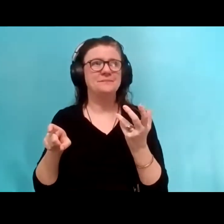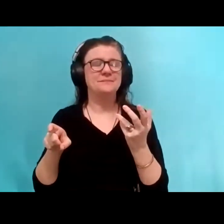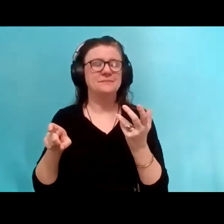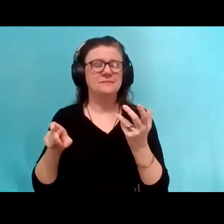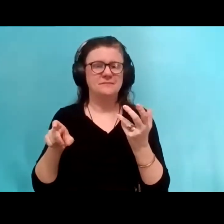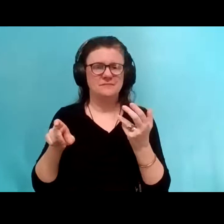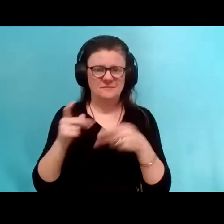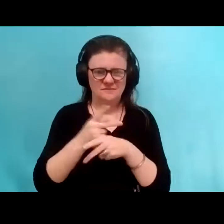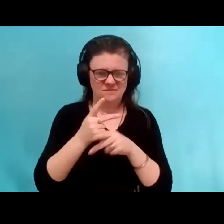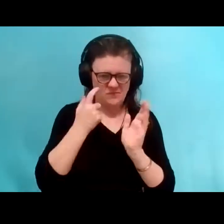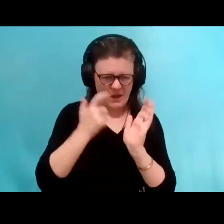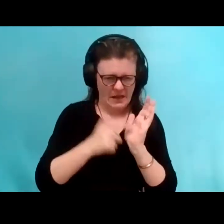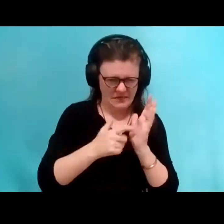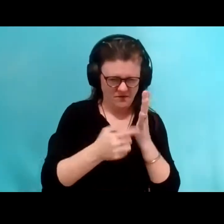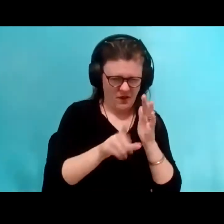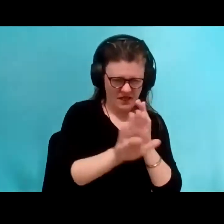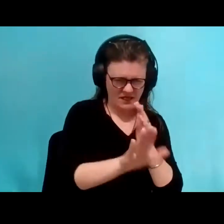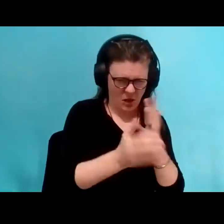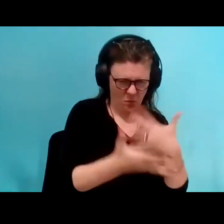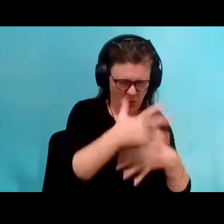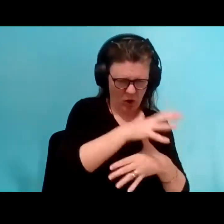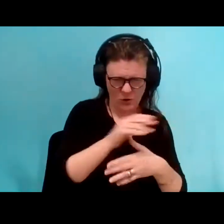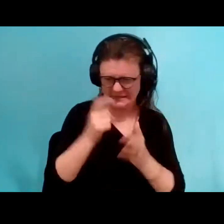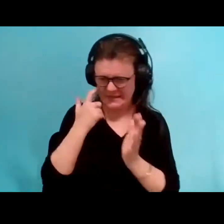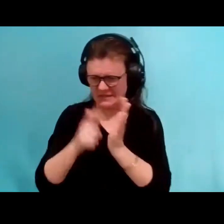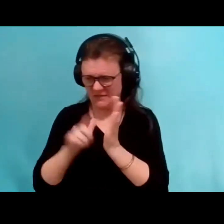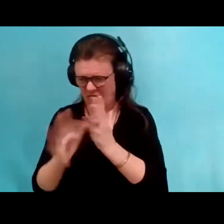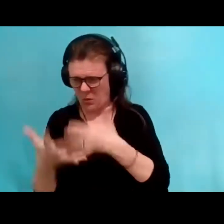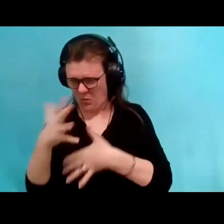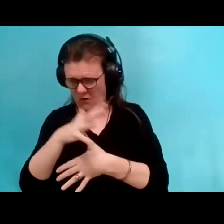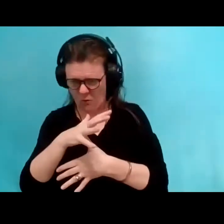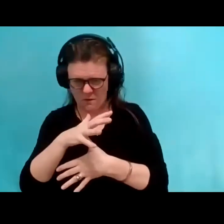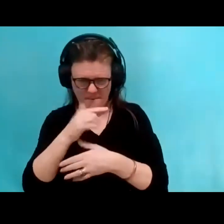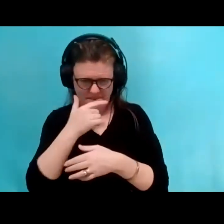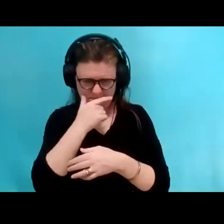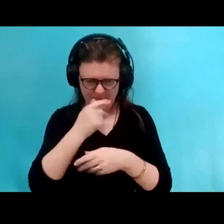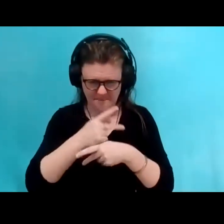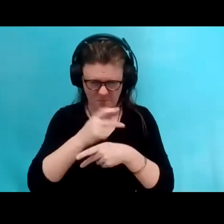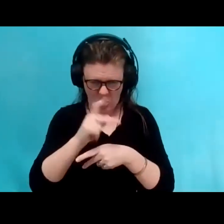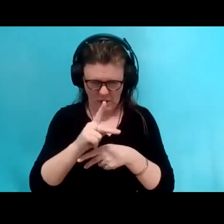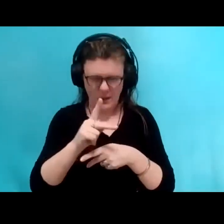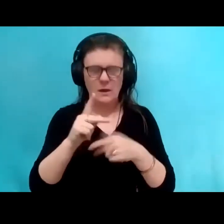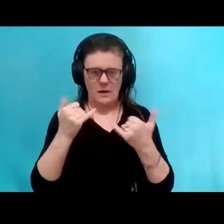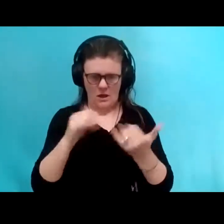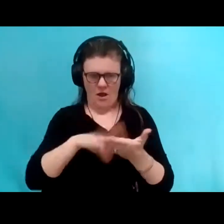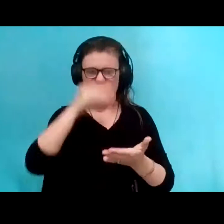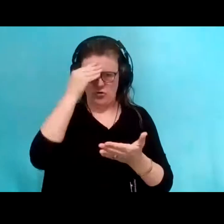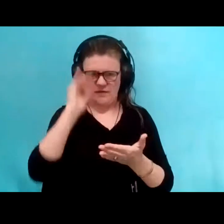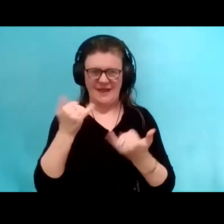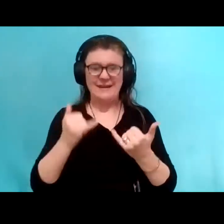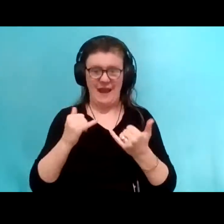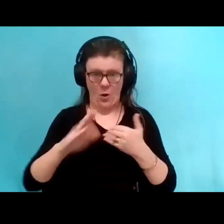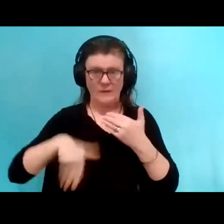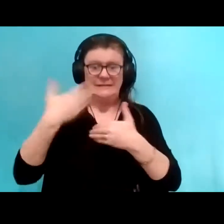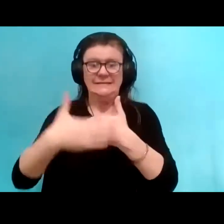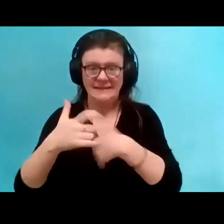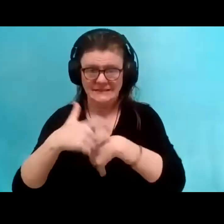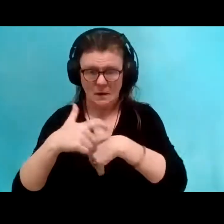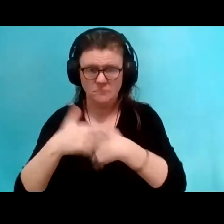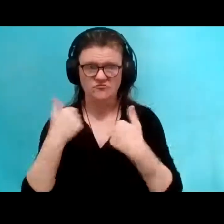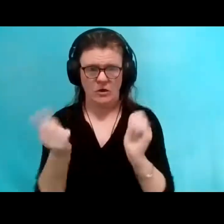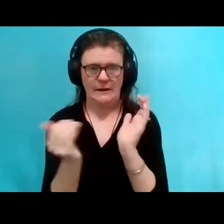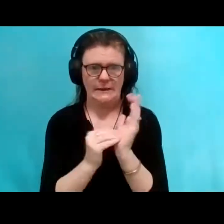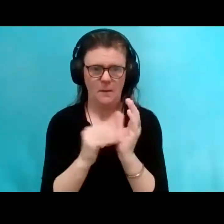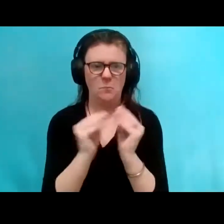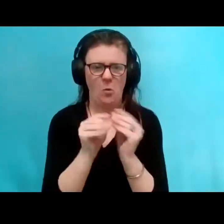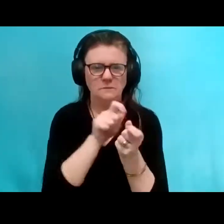identifying priorities and so on can tell you exactly what to do the next time around. But also, I